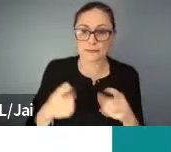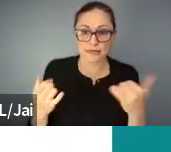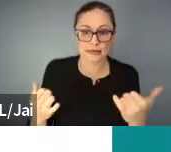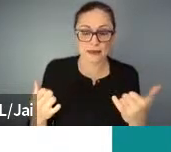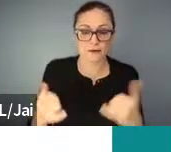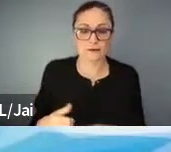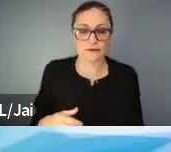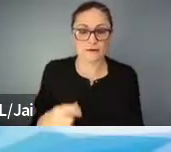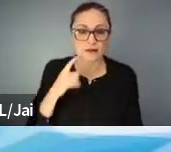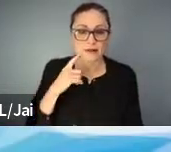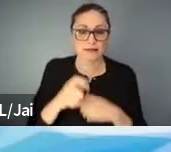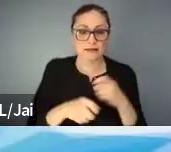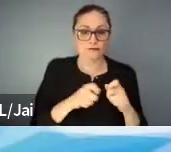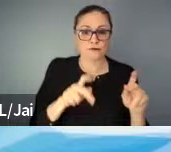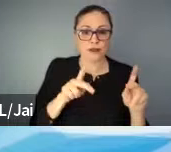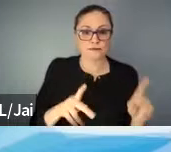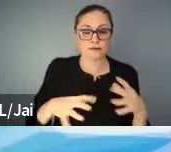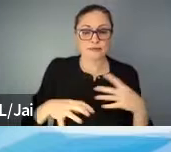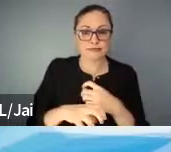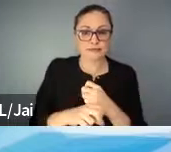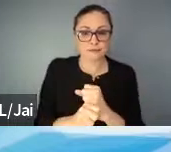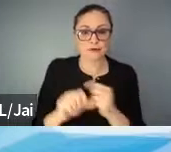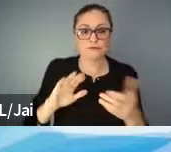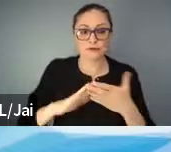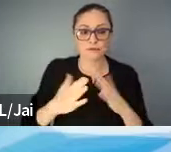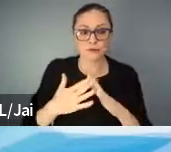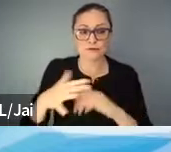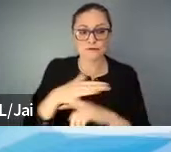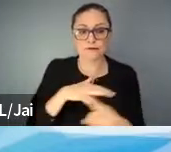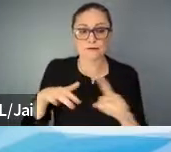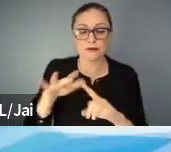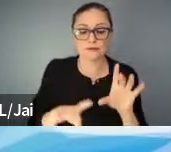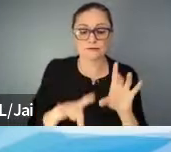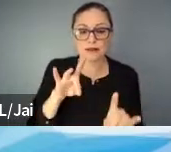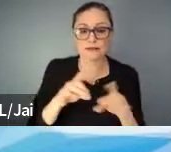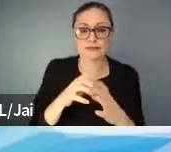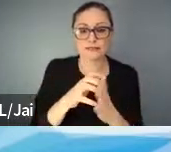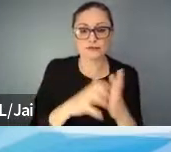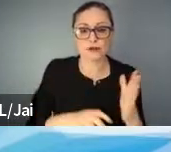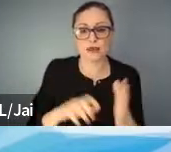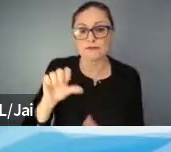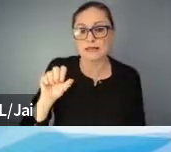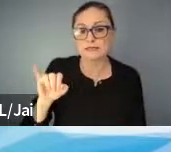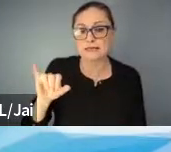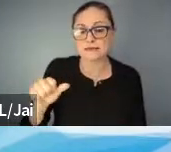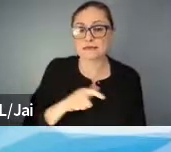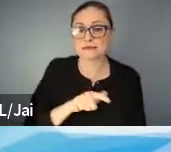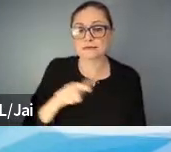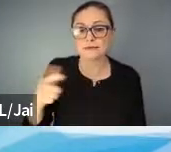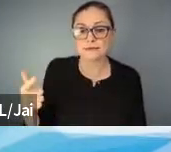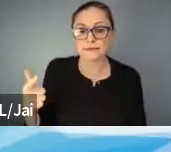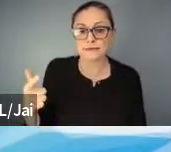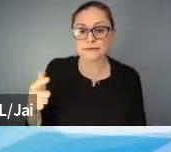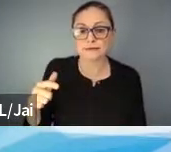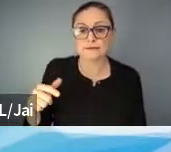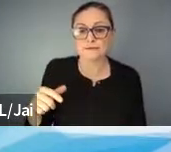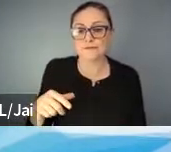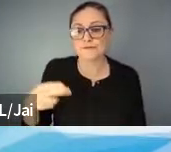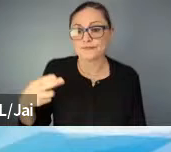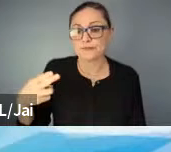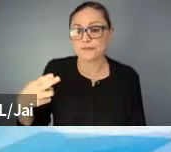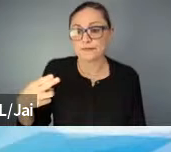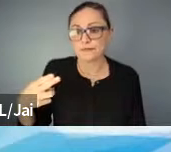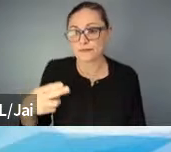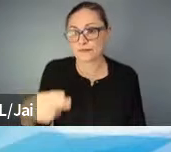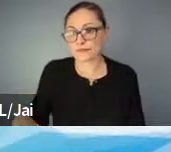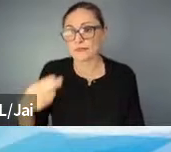And I think that wraps up the summary of community and environmental findings in the draft SEIS. I'll pass it over to Hannah Williams to continue